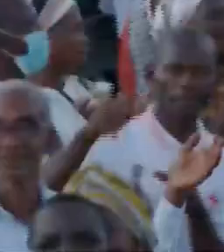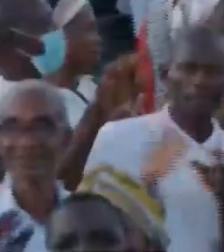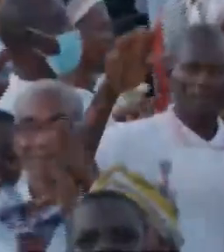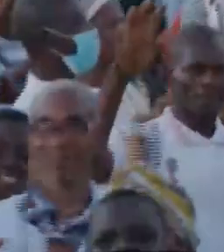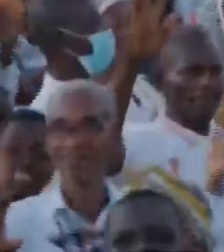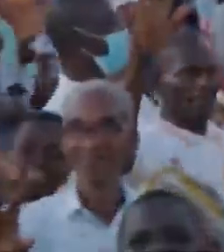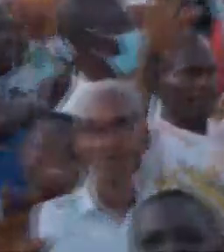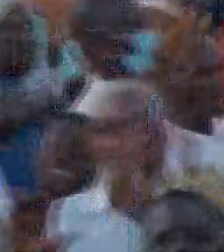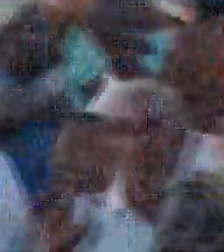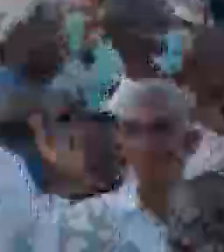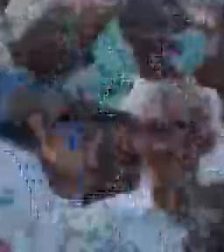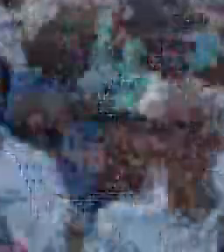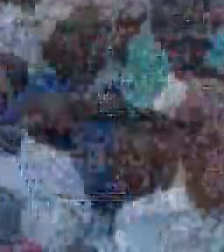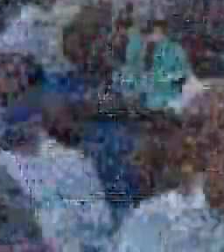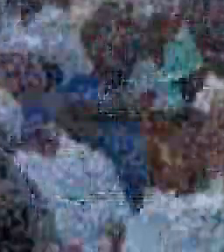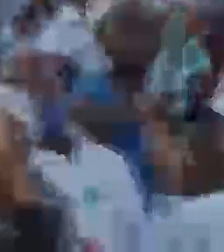Thank you, Pastor.